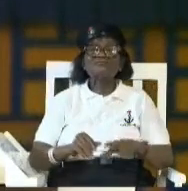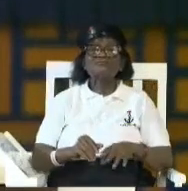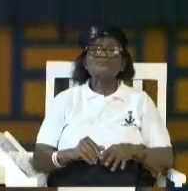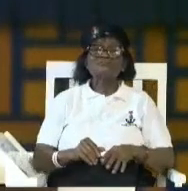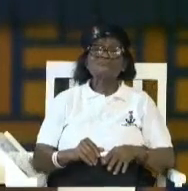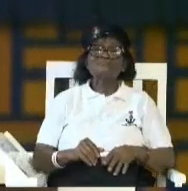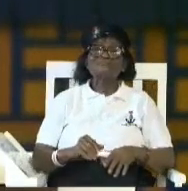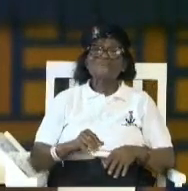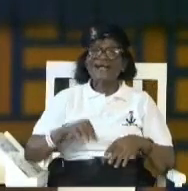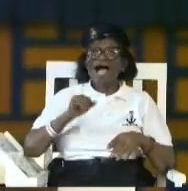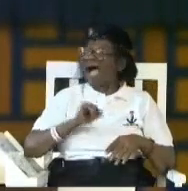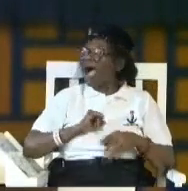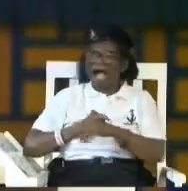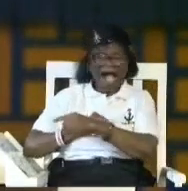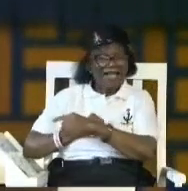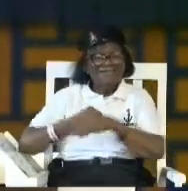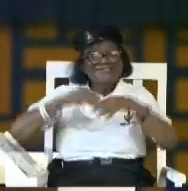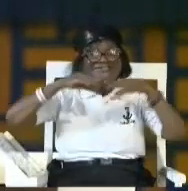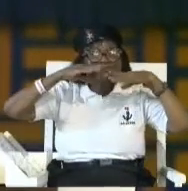I smiled.